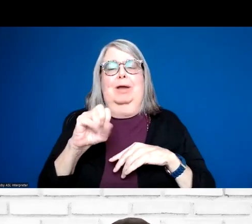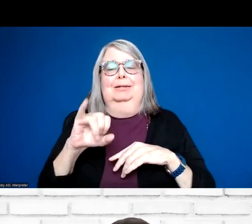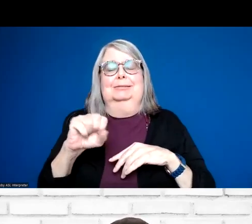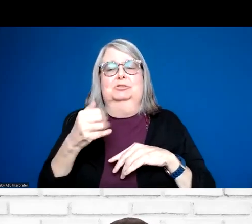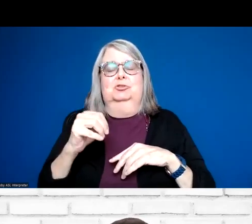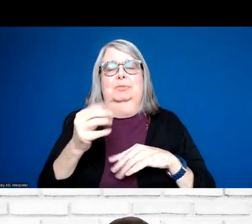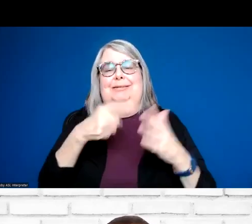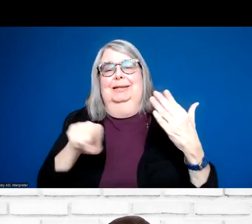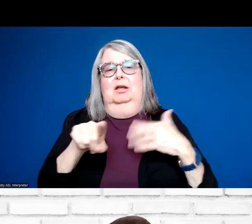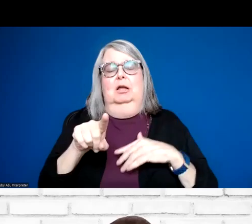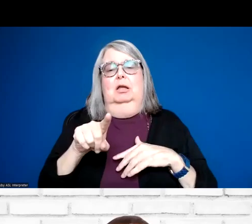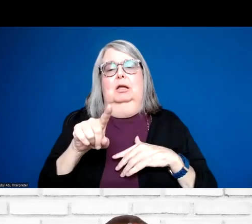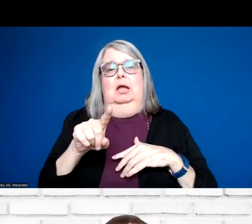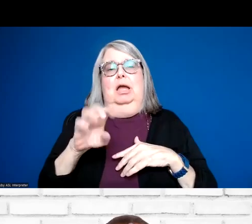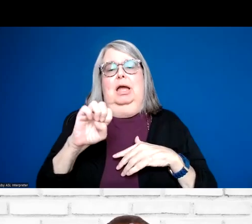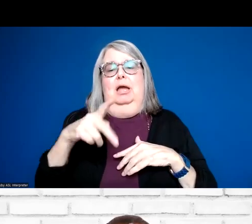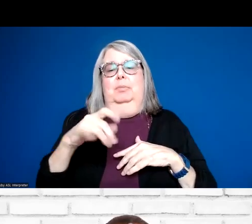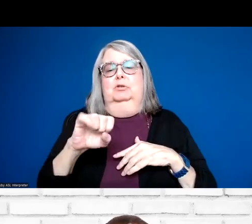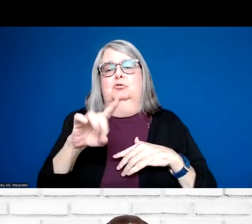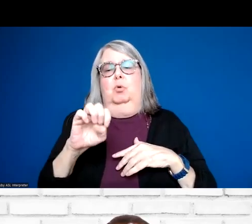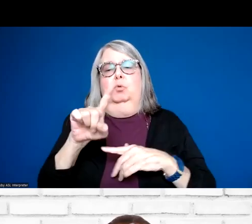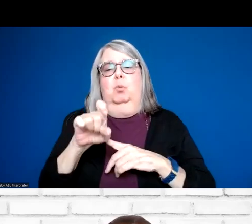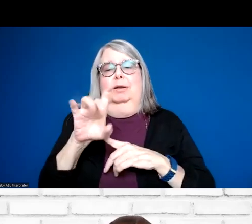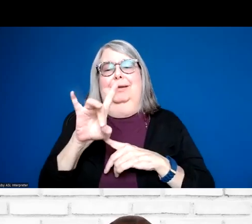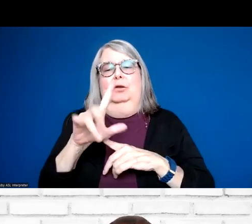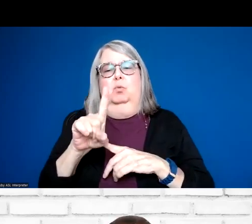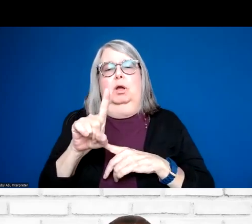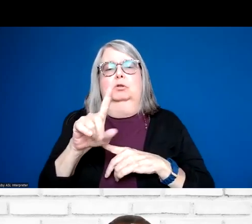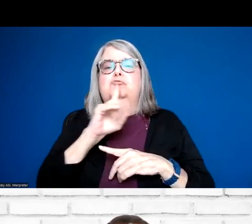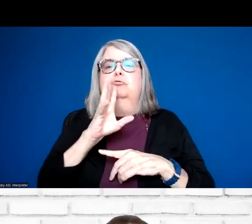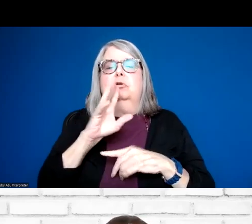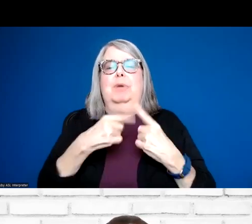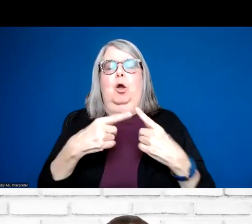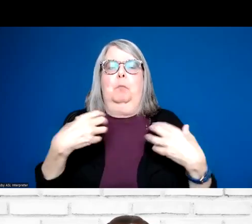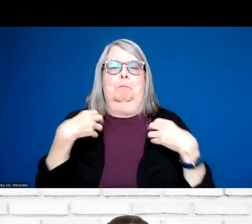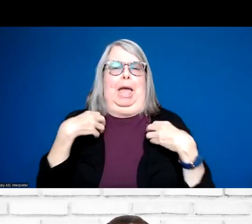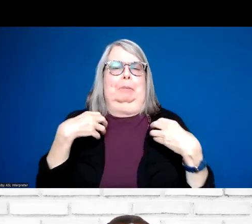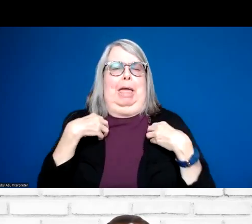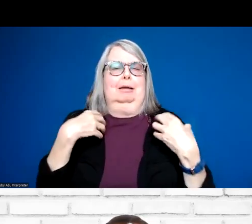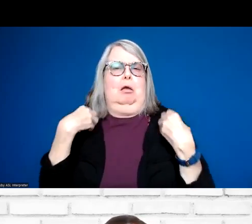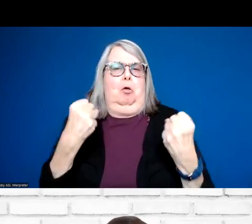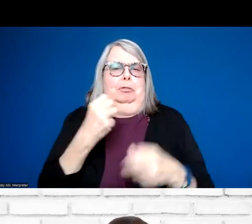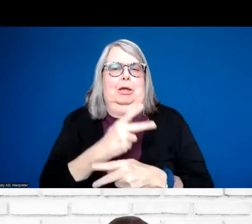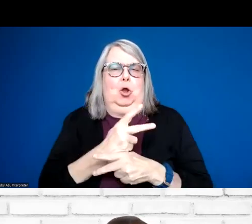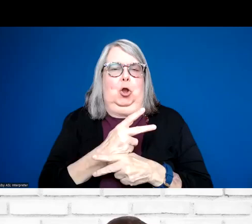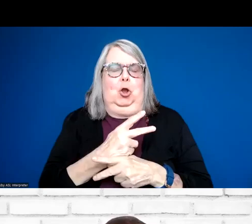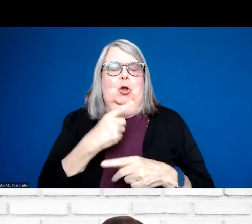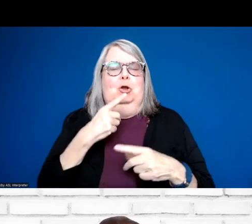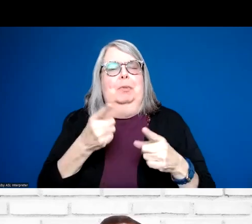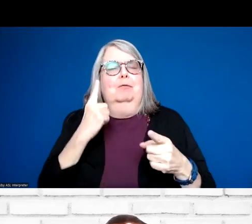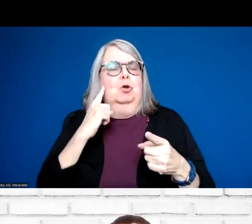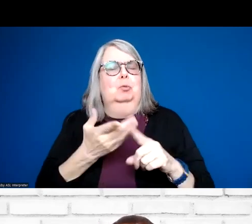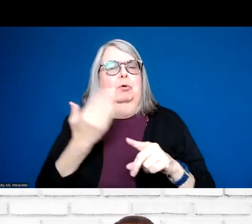episode 181, that is going to be speaking on backpack healthcare. And you may have heard this before, but Healing Young Minds and